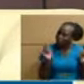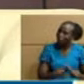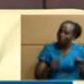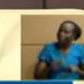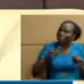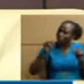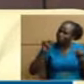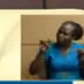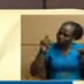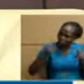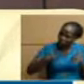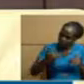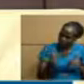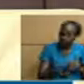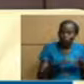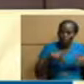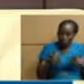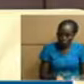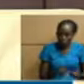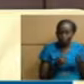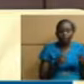access the money. Or I am crossing